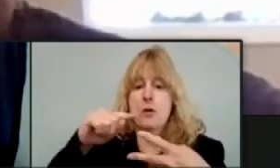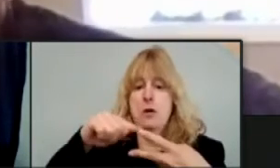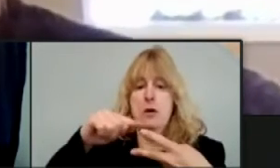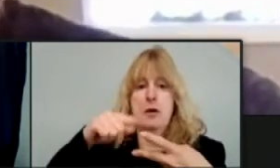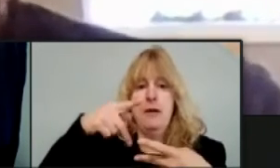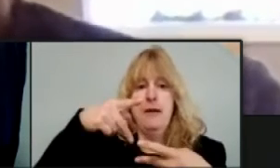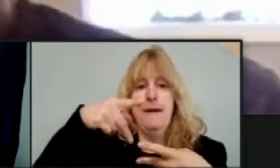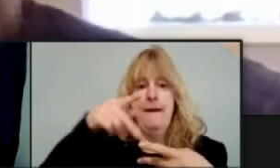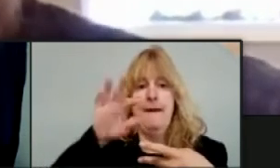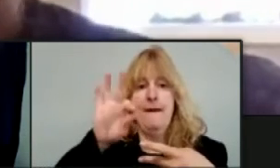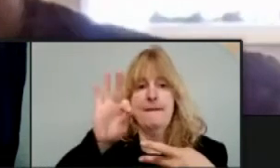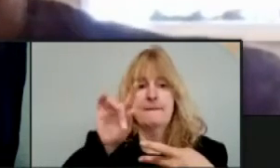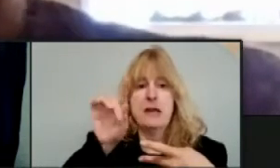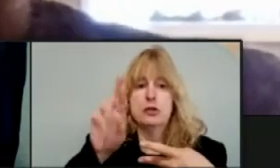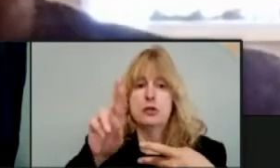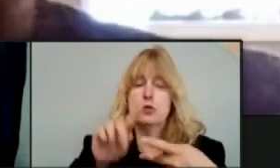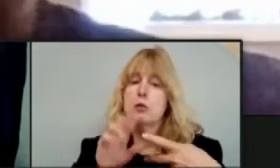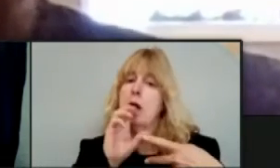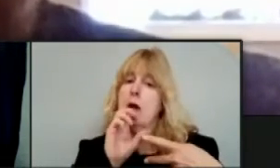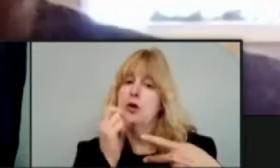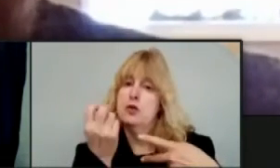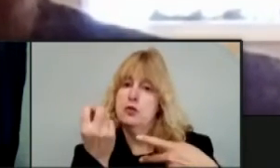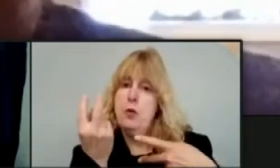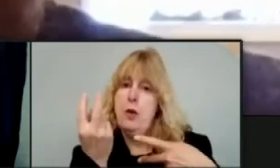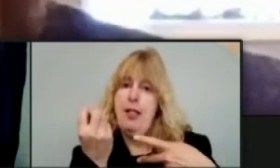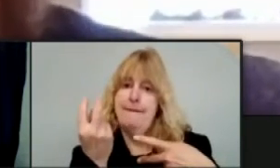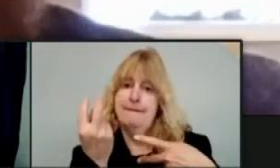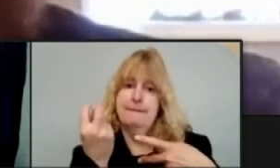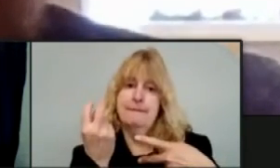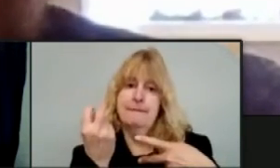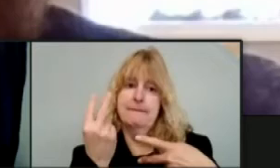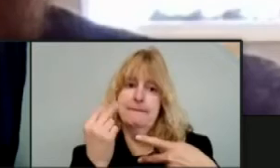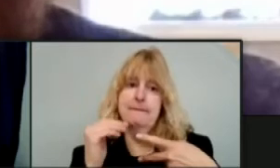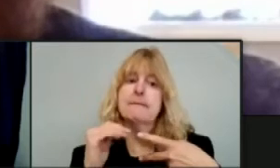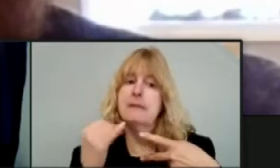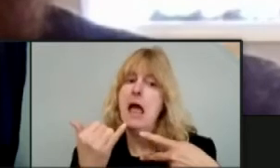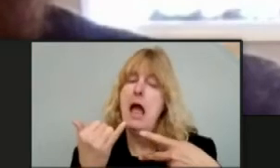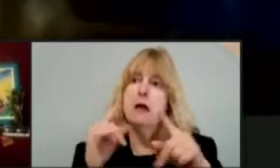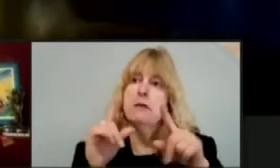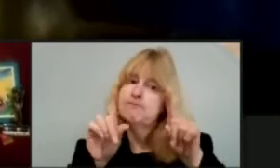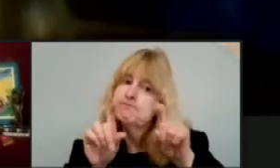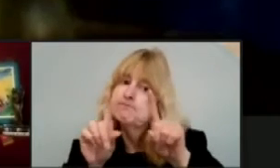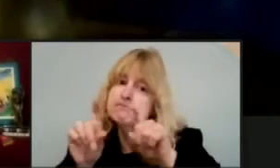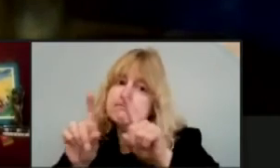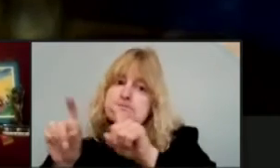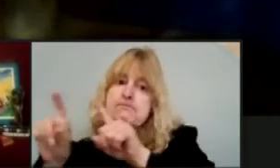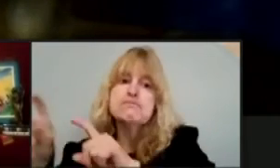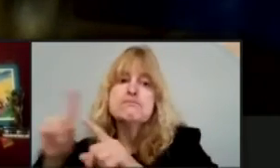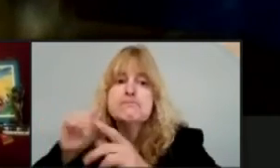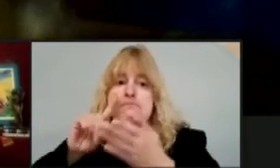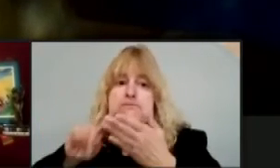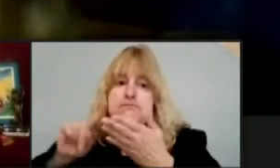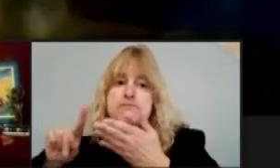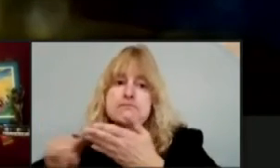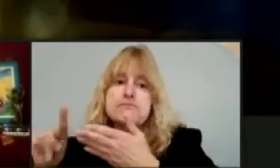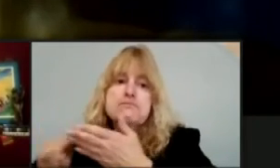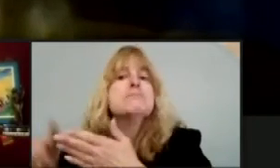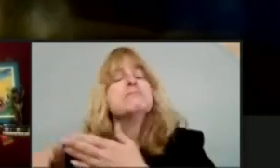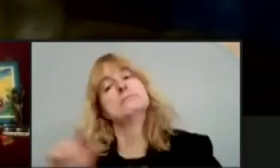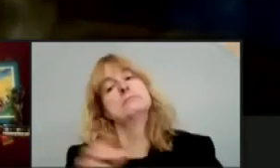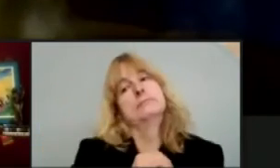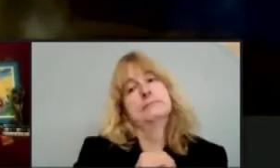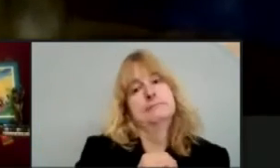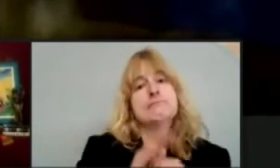at least down to 12, they are looking at that data. Great. And so I think that the one